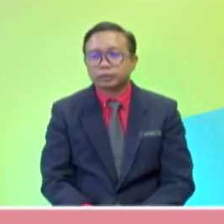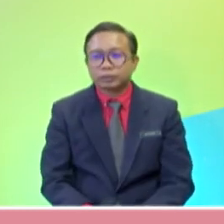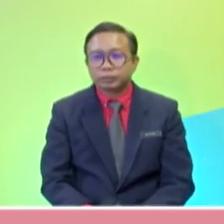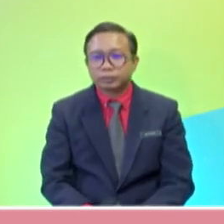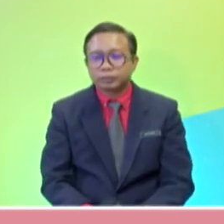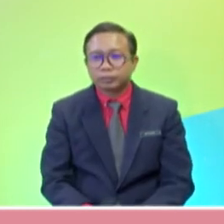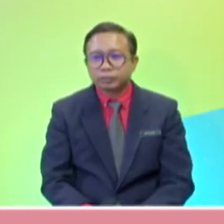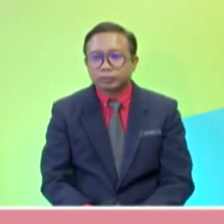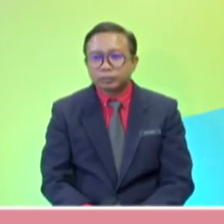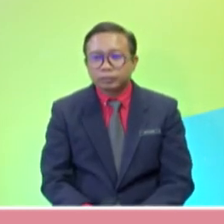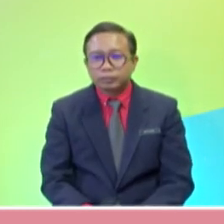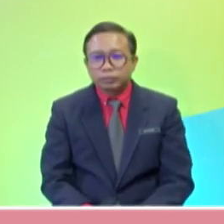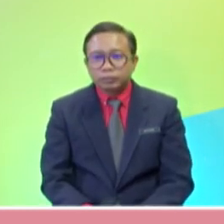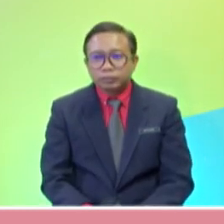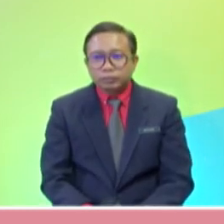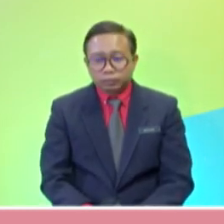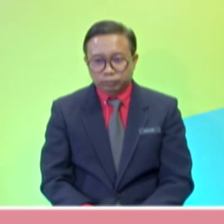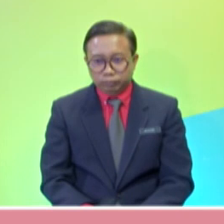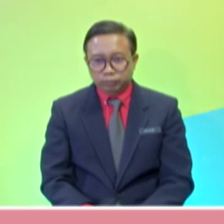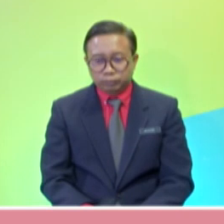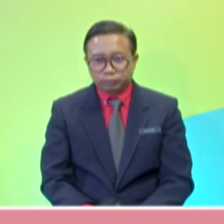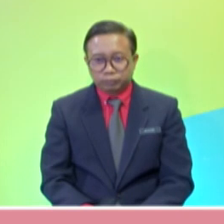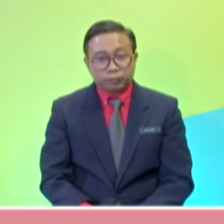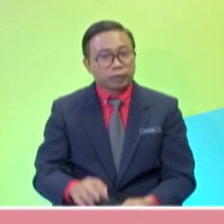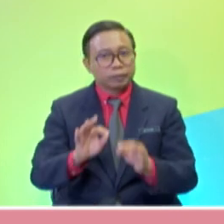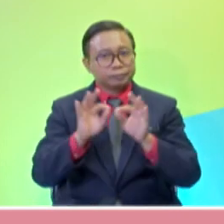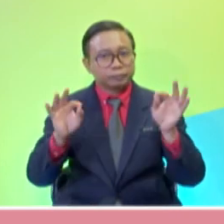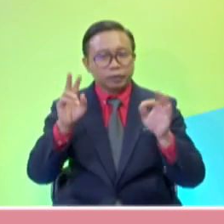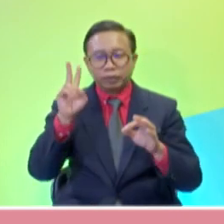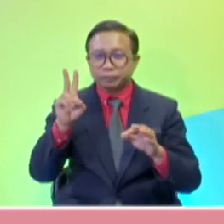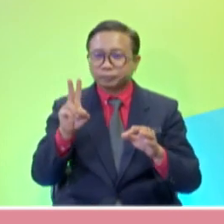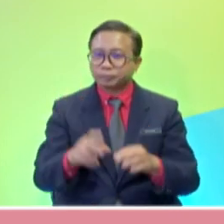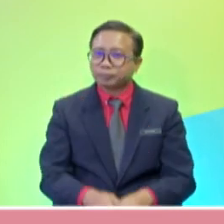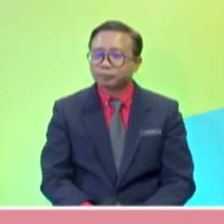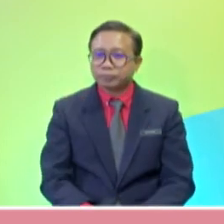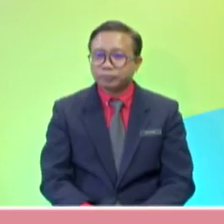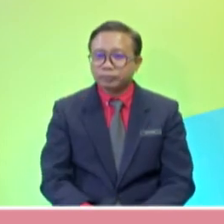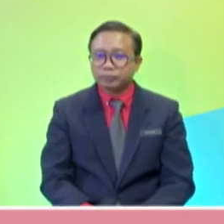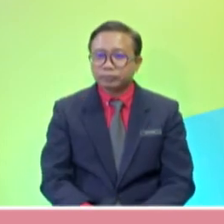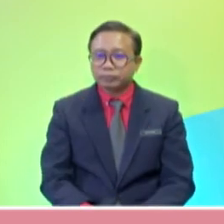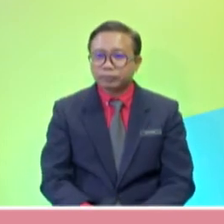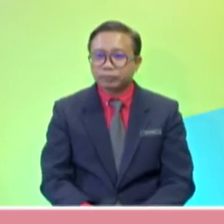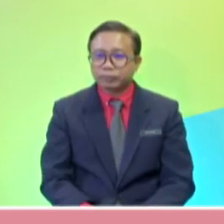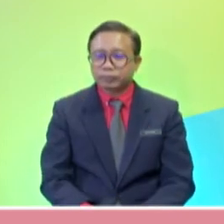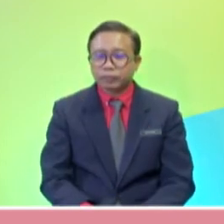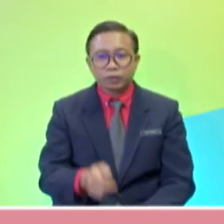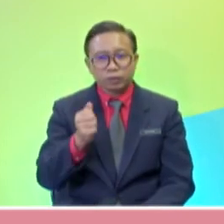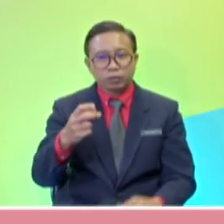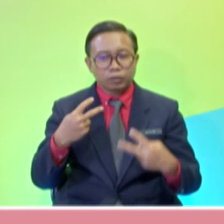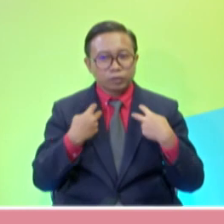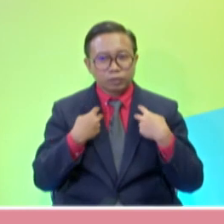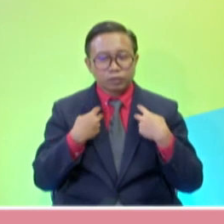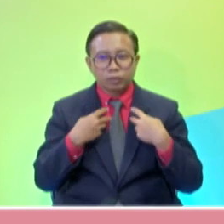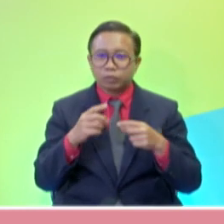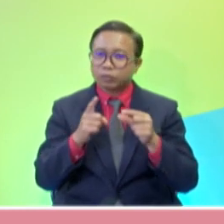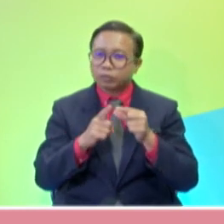right. All right. All And for right. sentence 2, it isn't very warm today, and you have to use the word